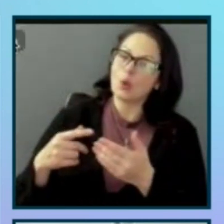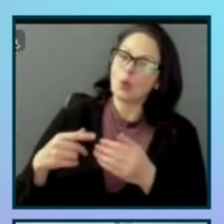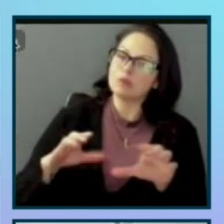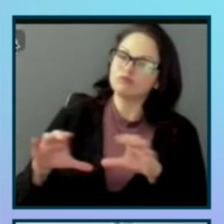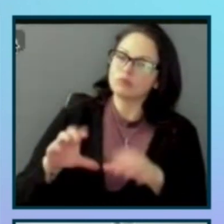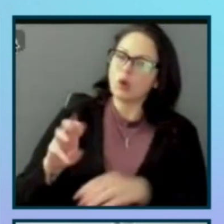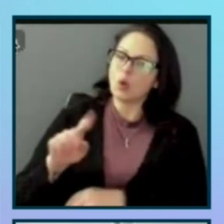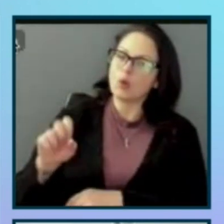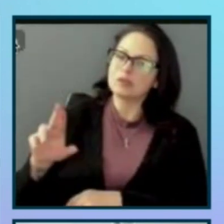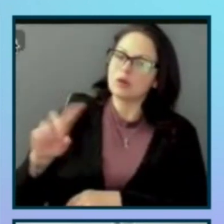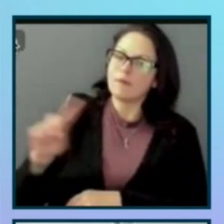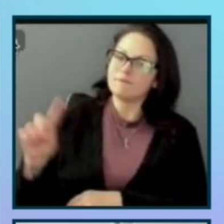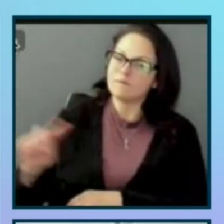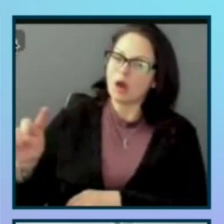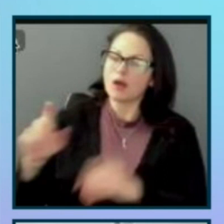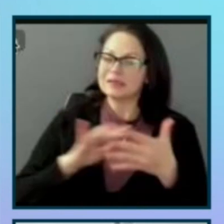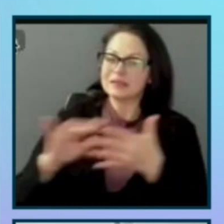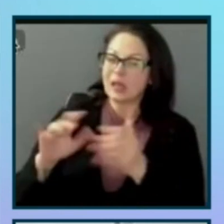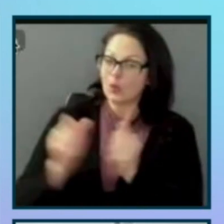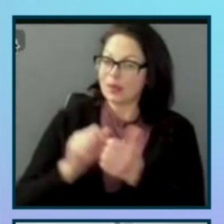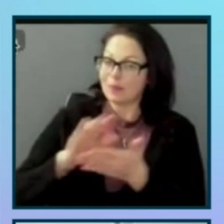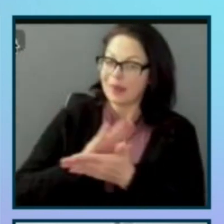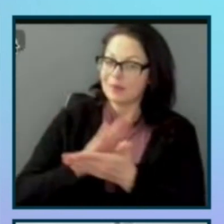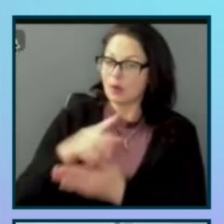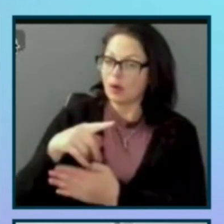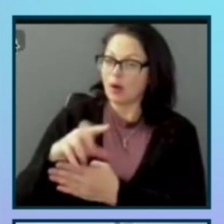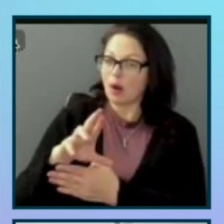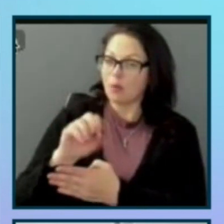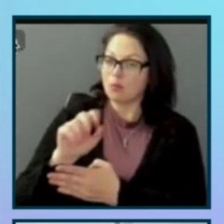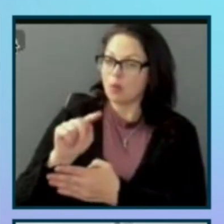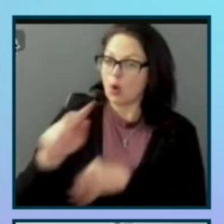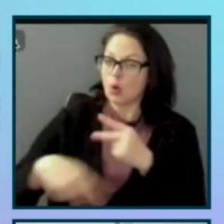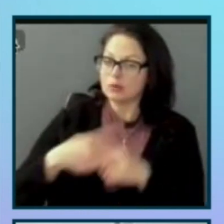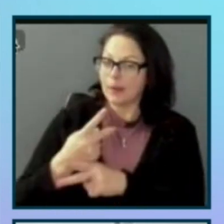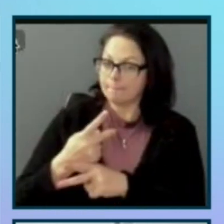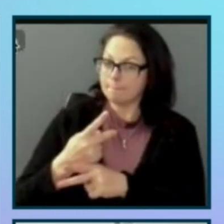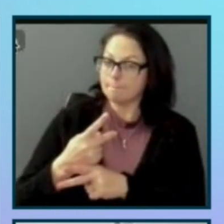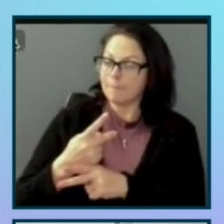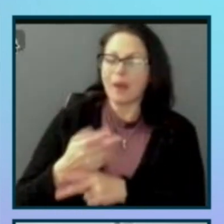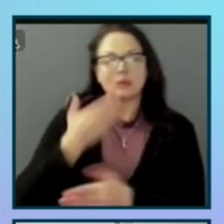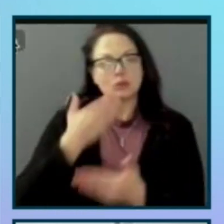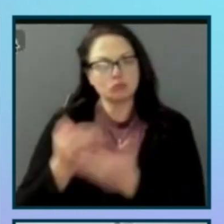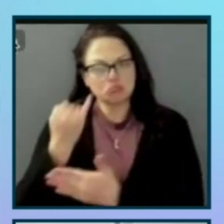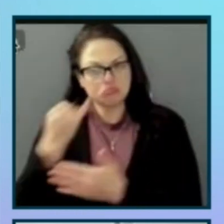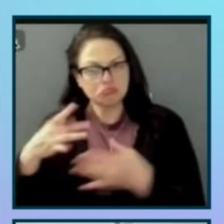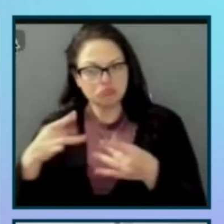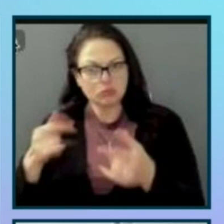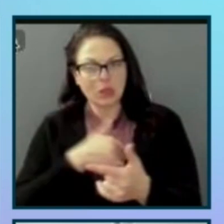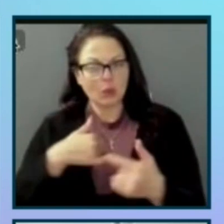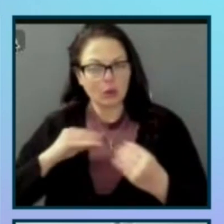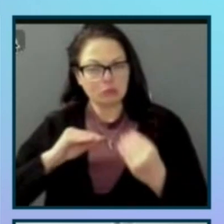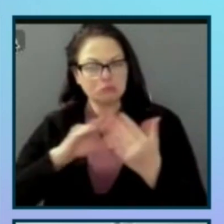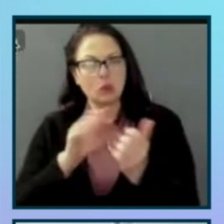when you have a paper prototype. And I thought this was a really great idea and solution to some of the issues we were facing with testing with screen